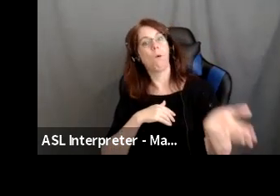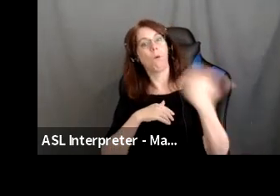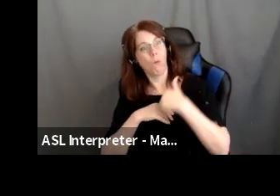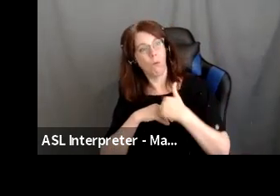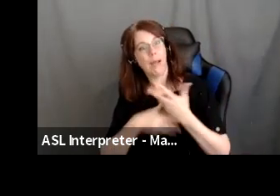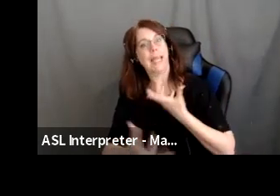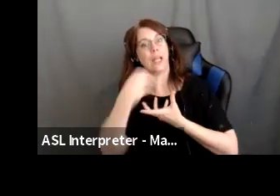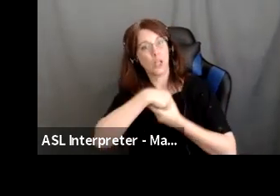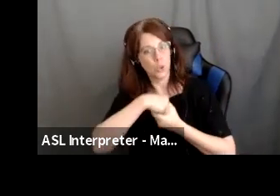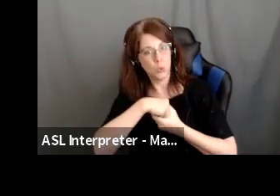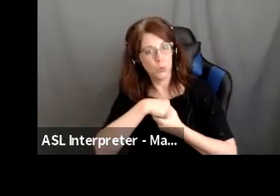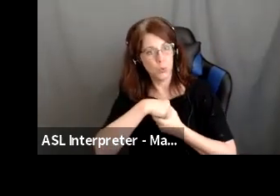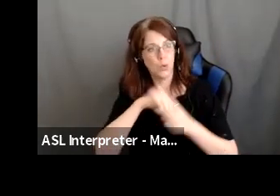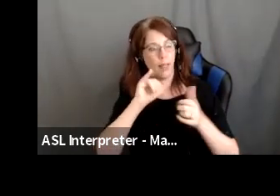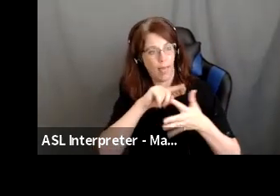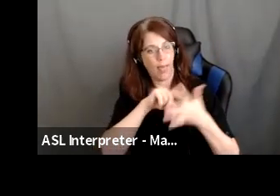like that in there.